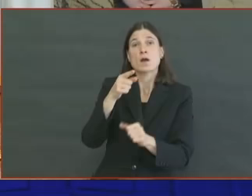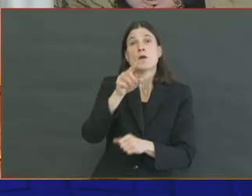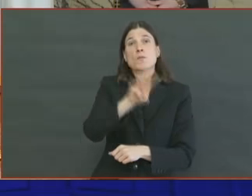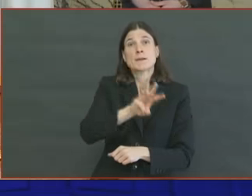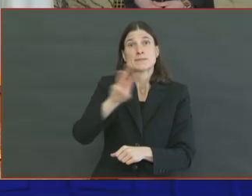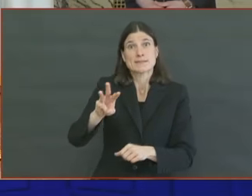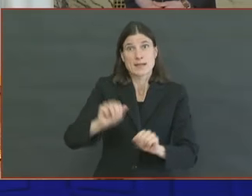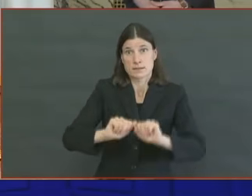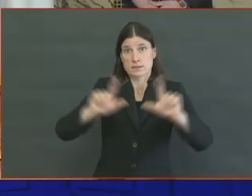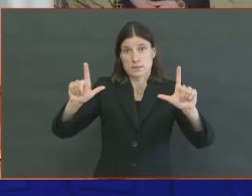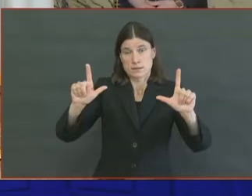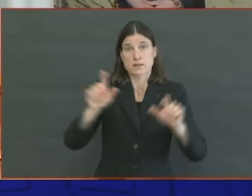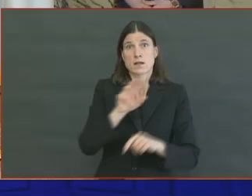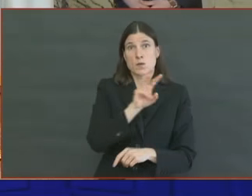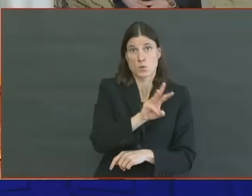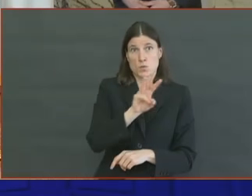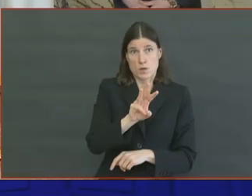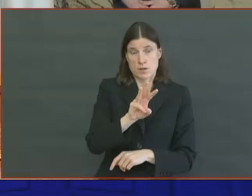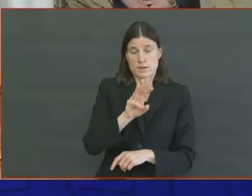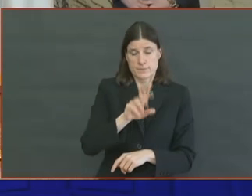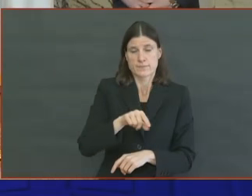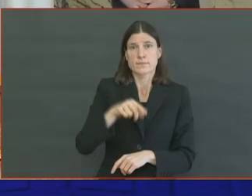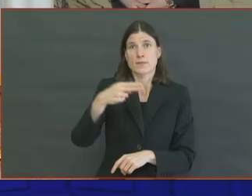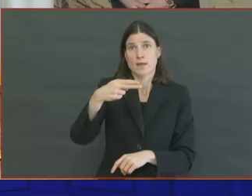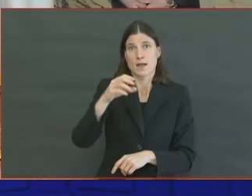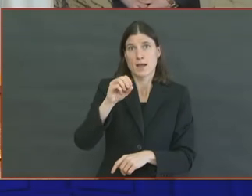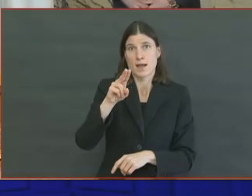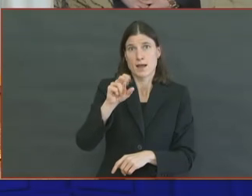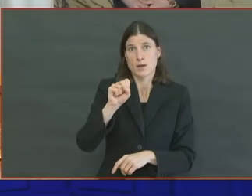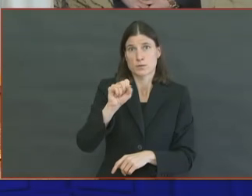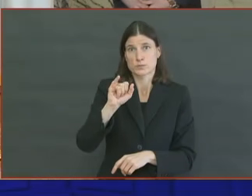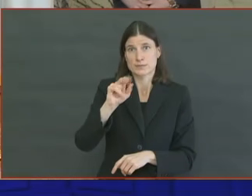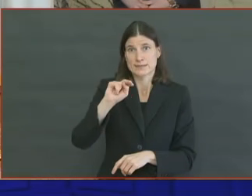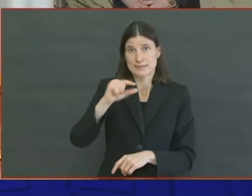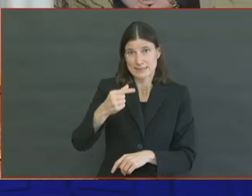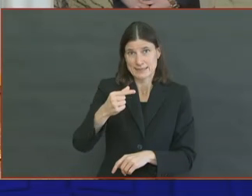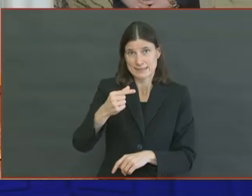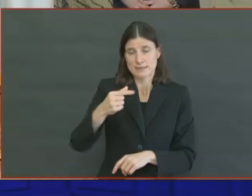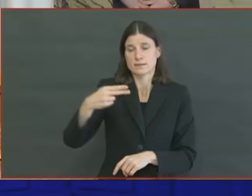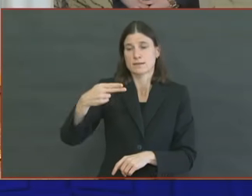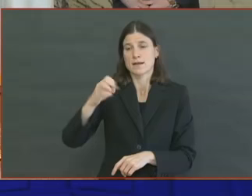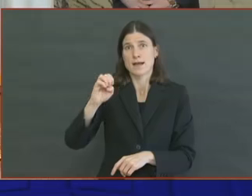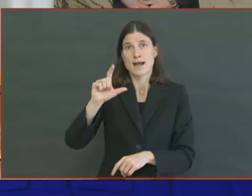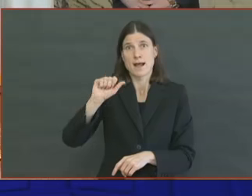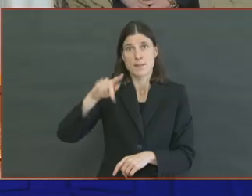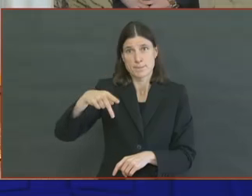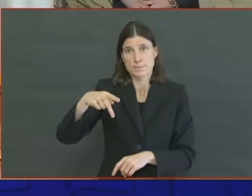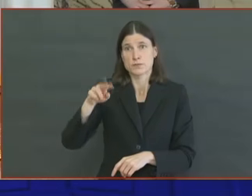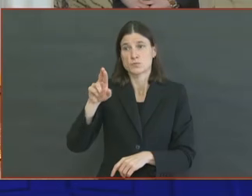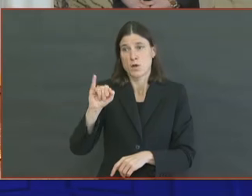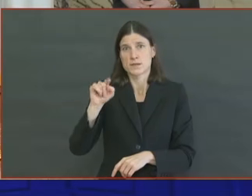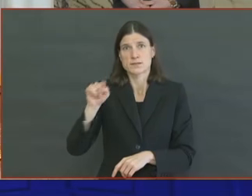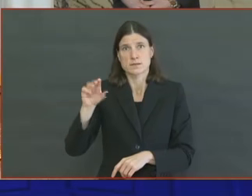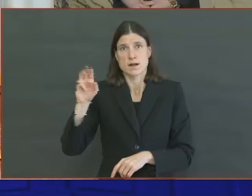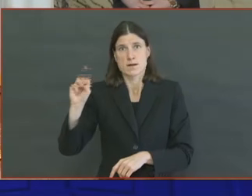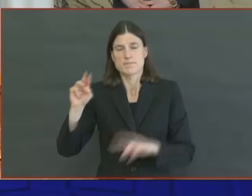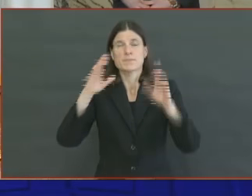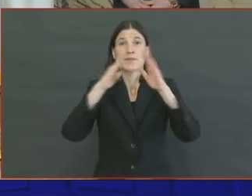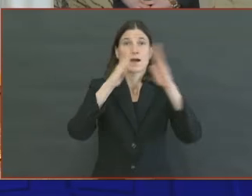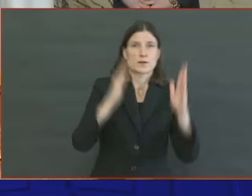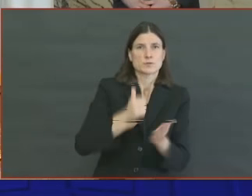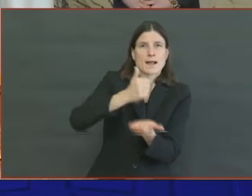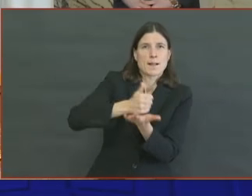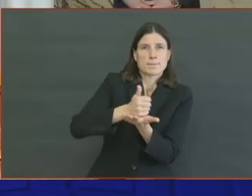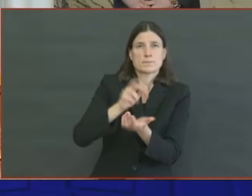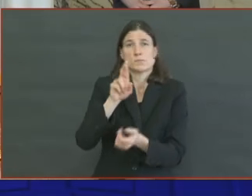internet, but you're hearing me say this and this applies to you, I want you to call 211, the United Ways